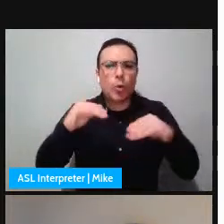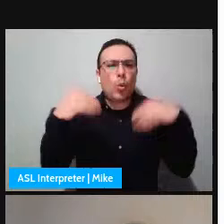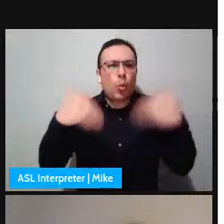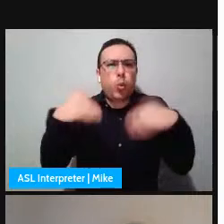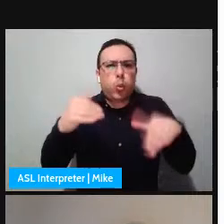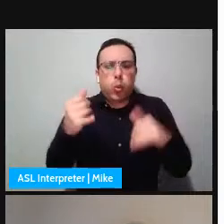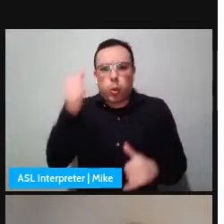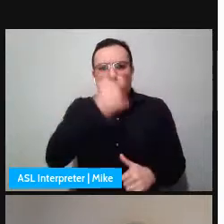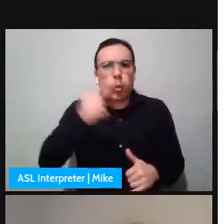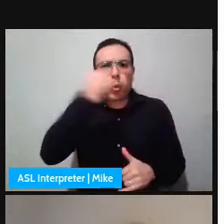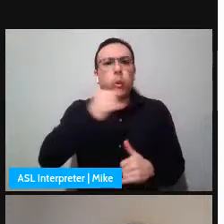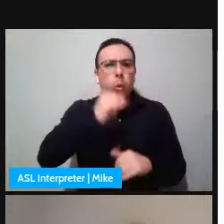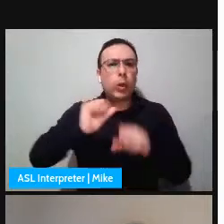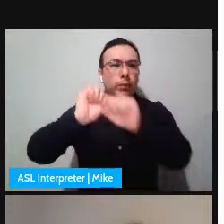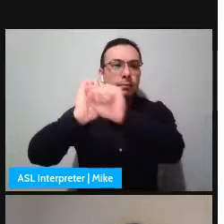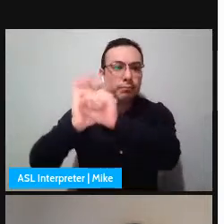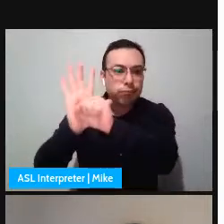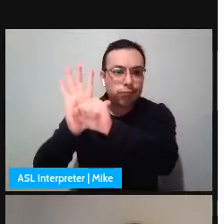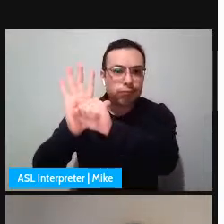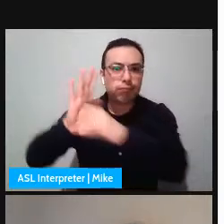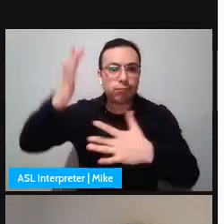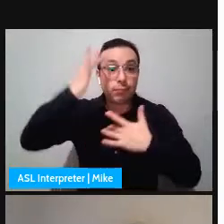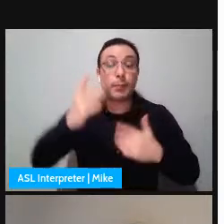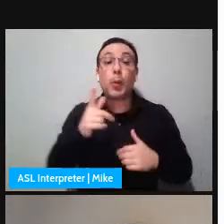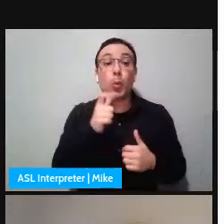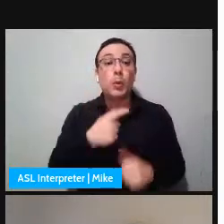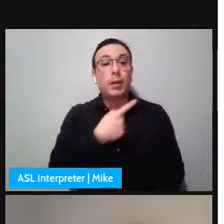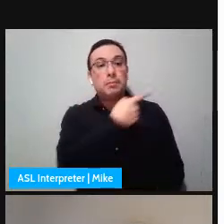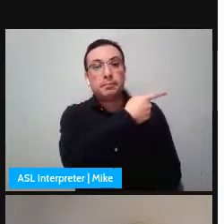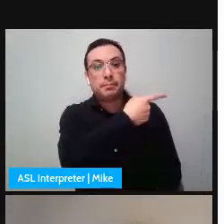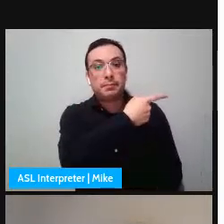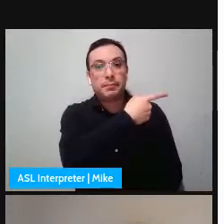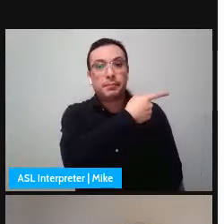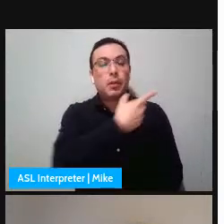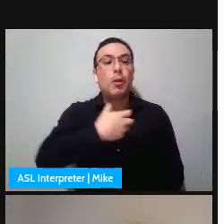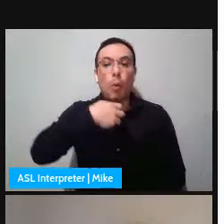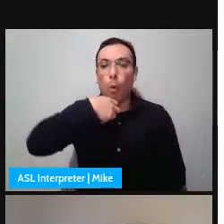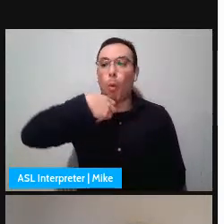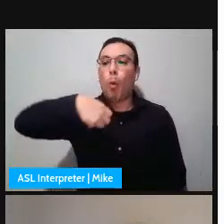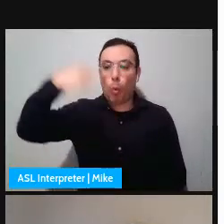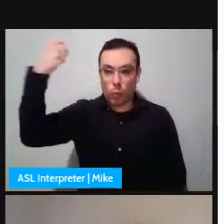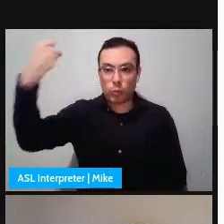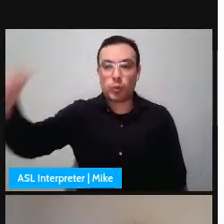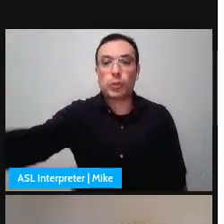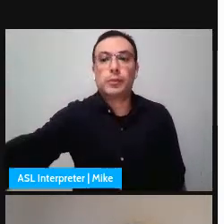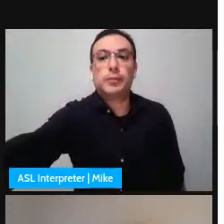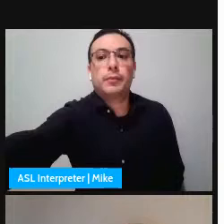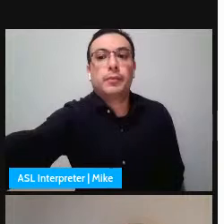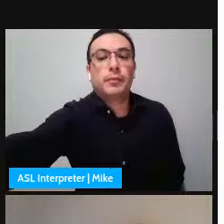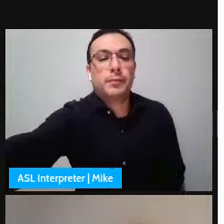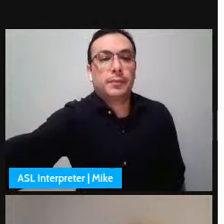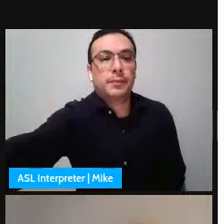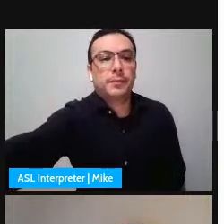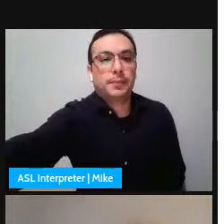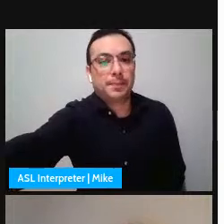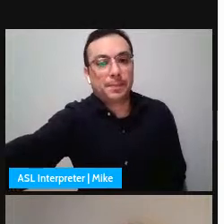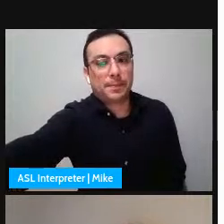know is those factors are older patients, male, having hypertension, so high blood